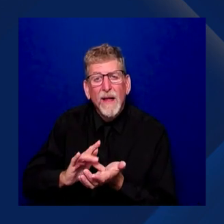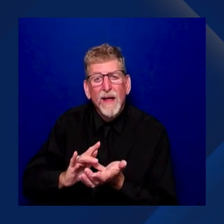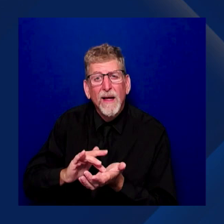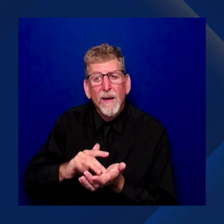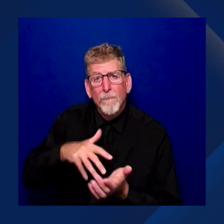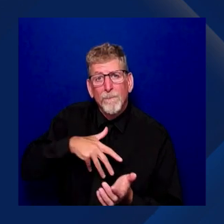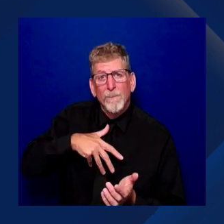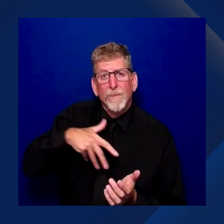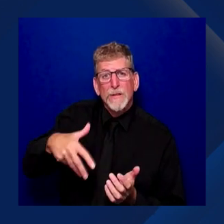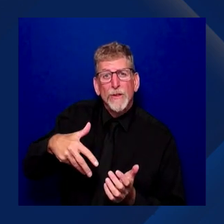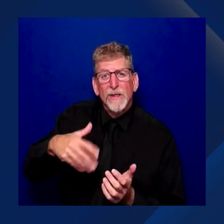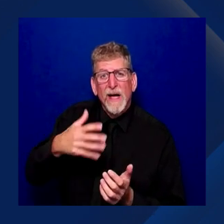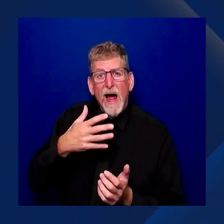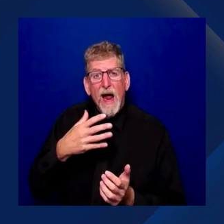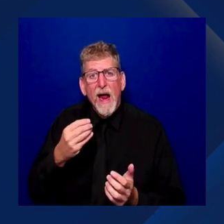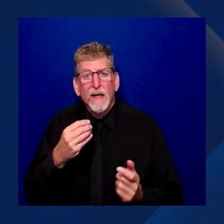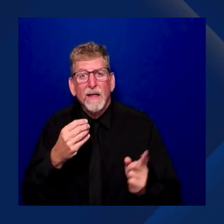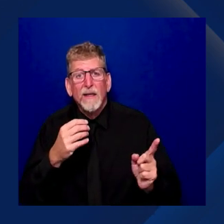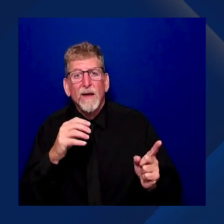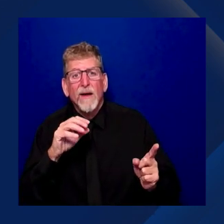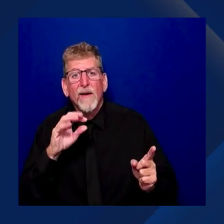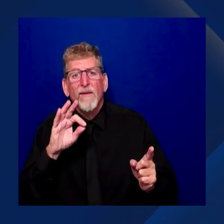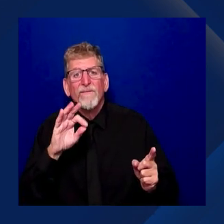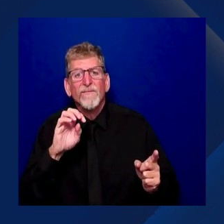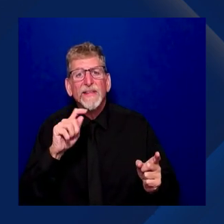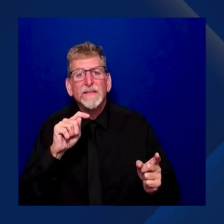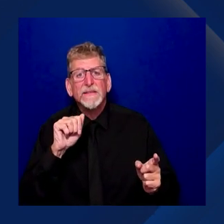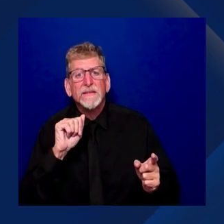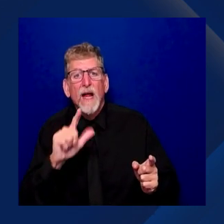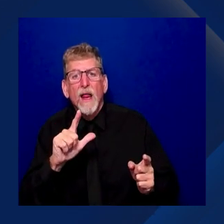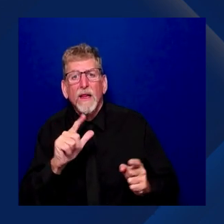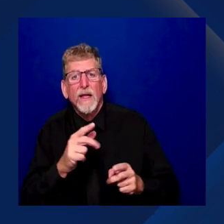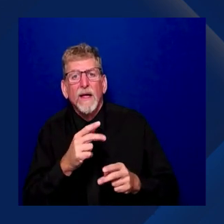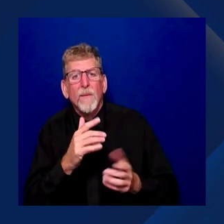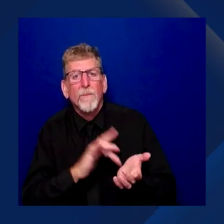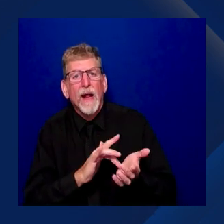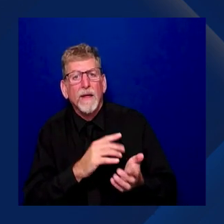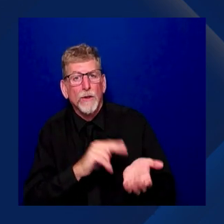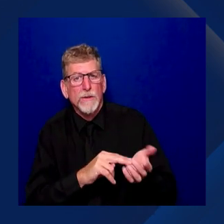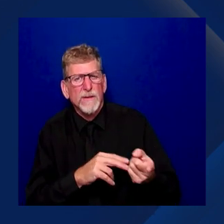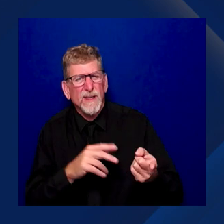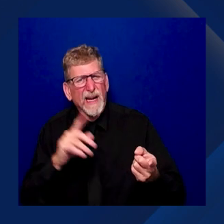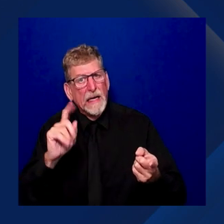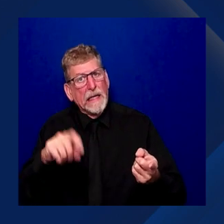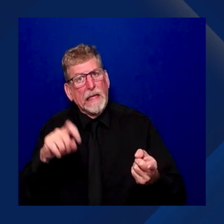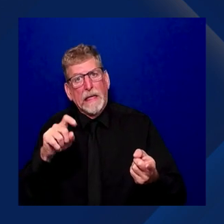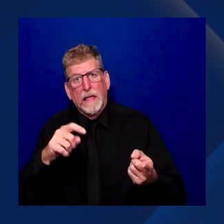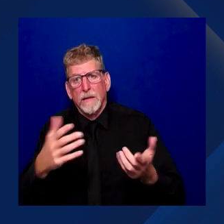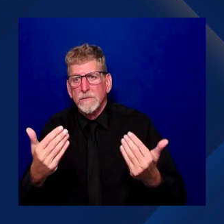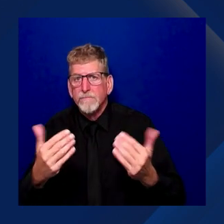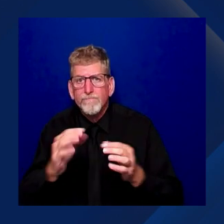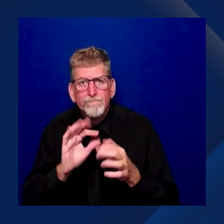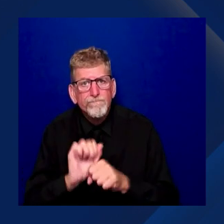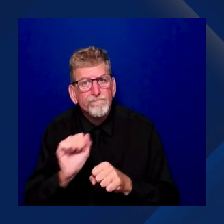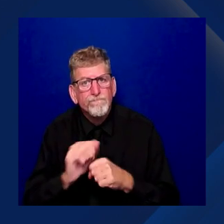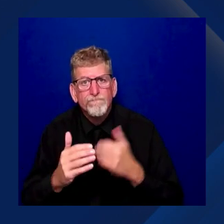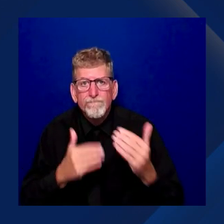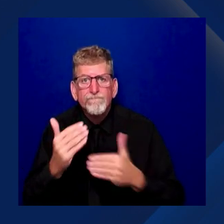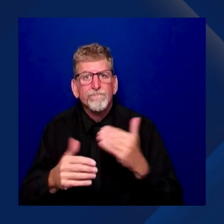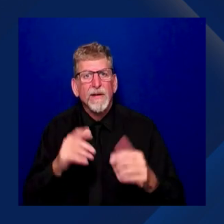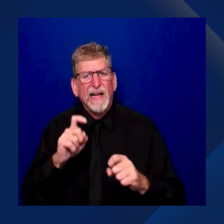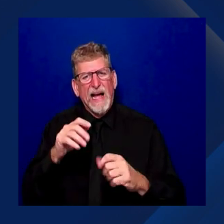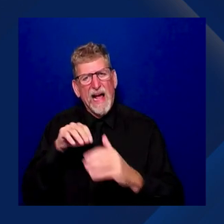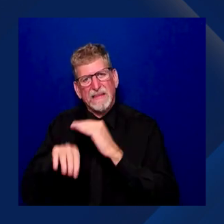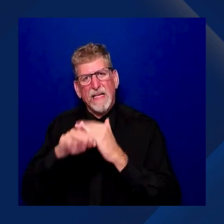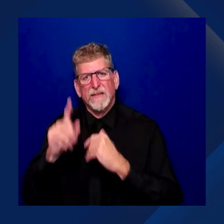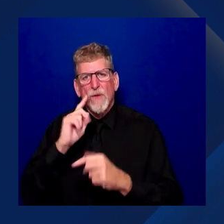services need to be available to provide access to care. And specifically, I mean, this care needs to be standardized, it needs